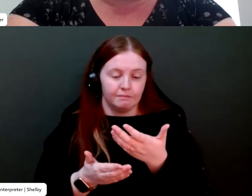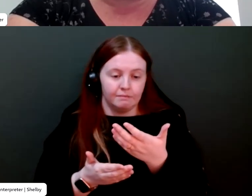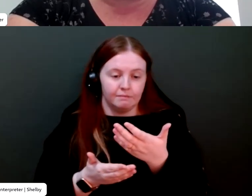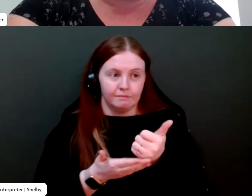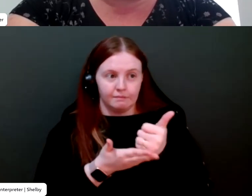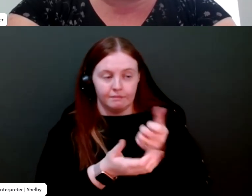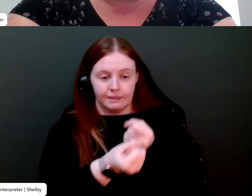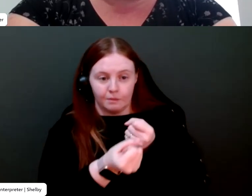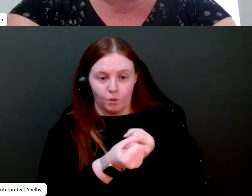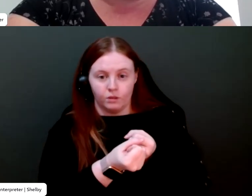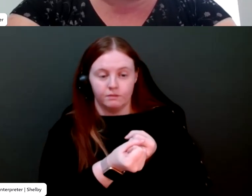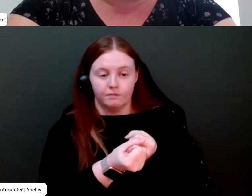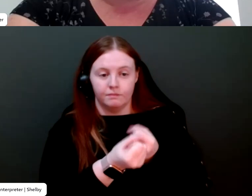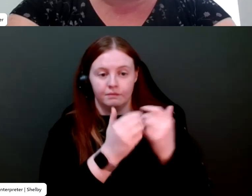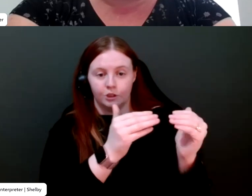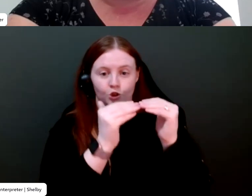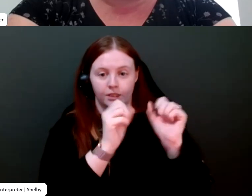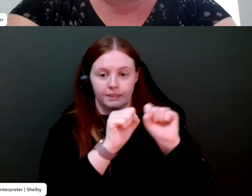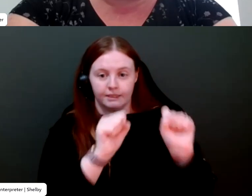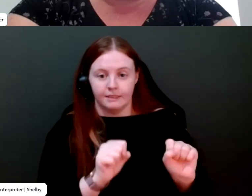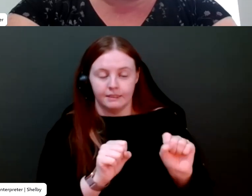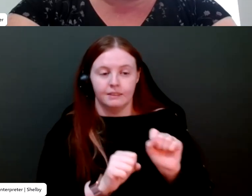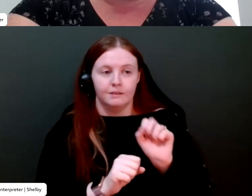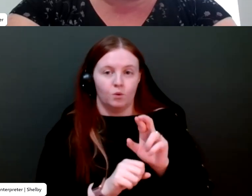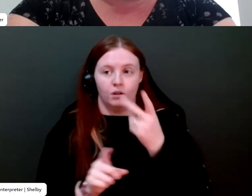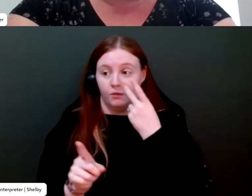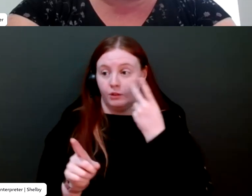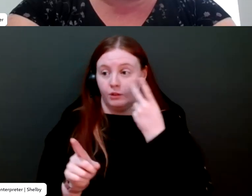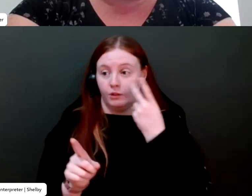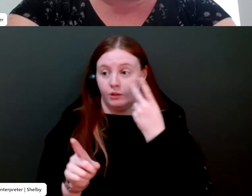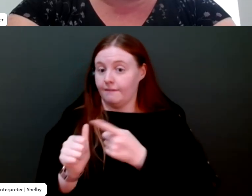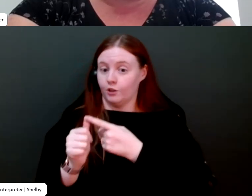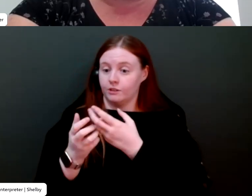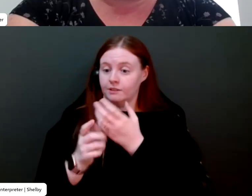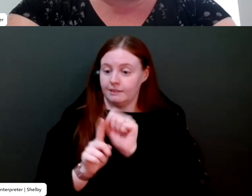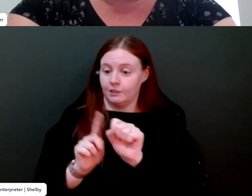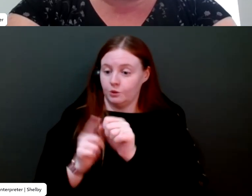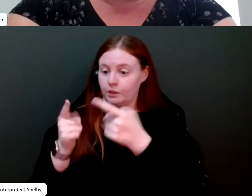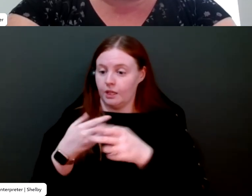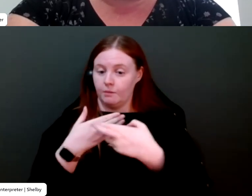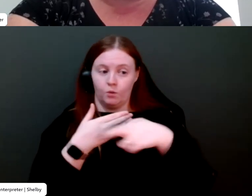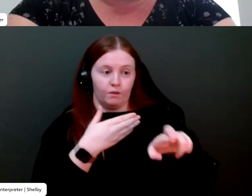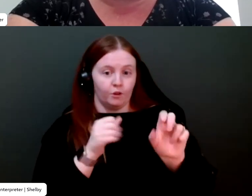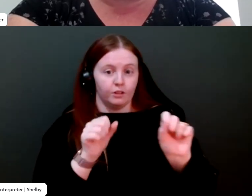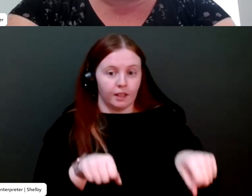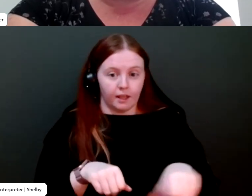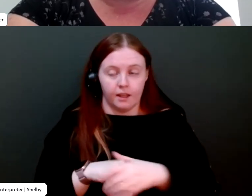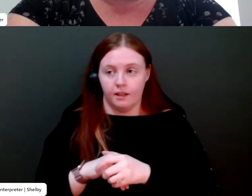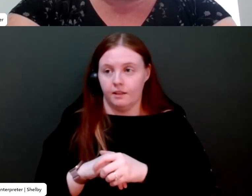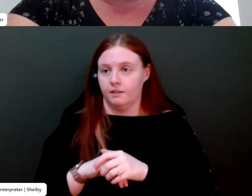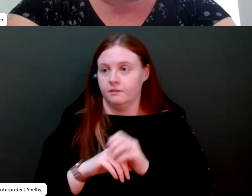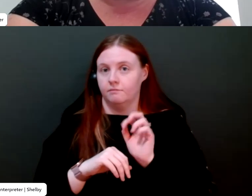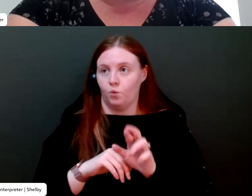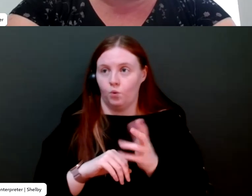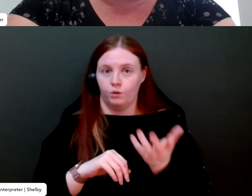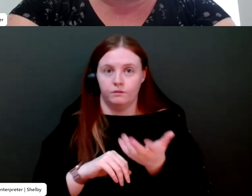see, the first incident where we can make a referral and just maybe come to some plan that's put in place